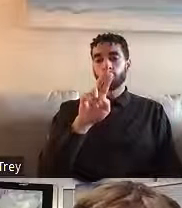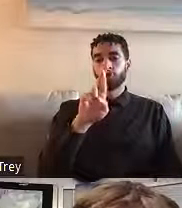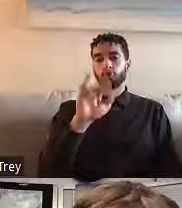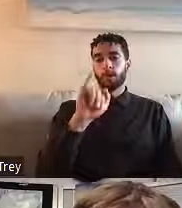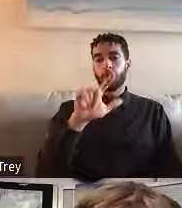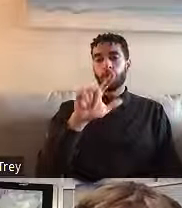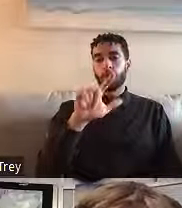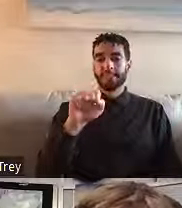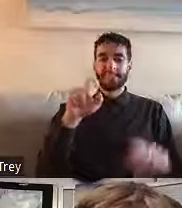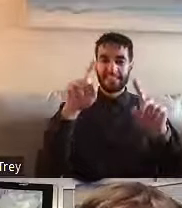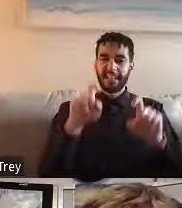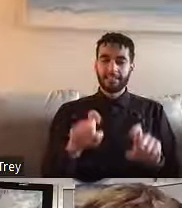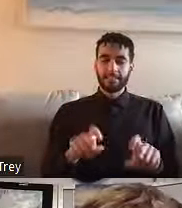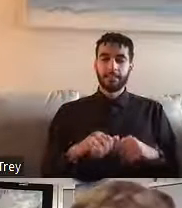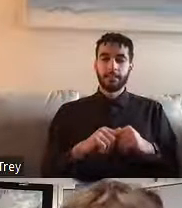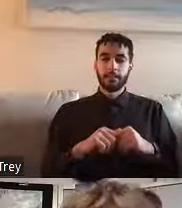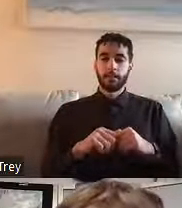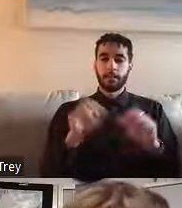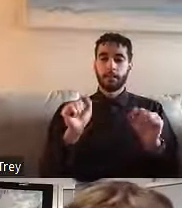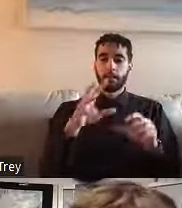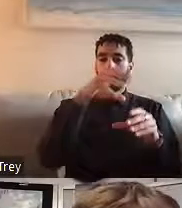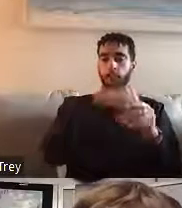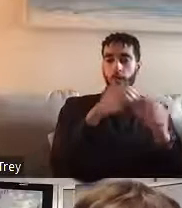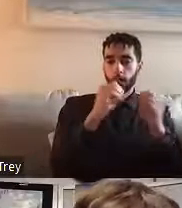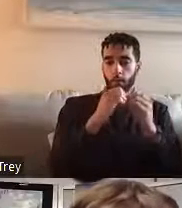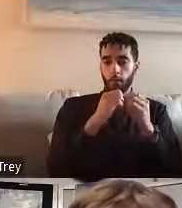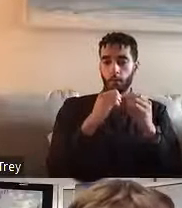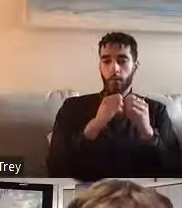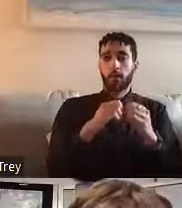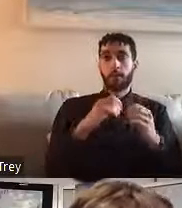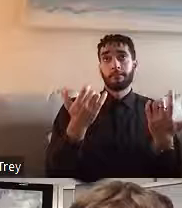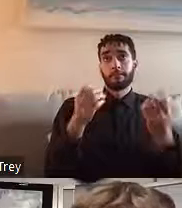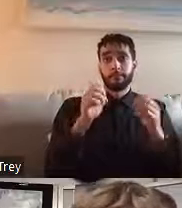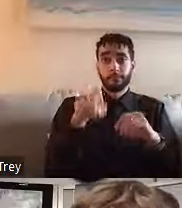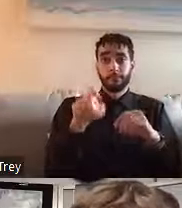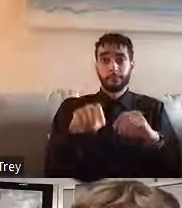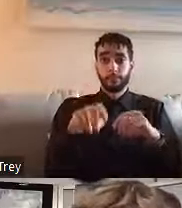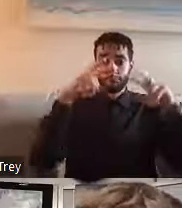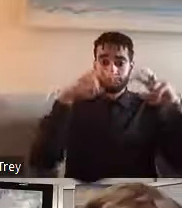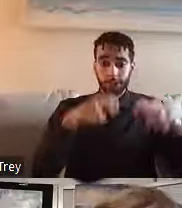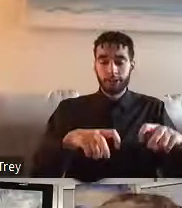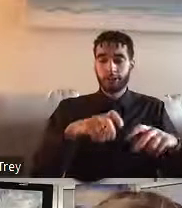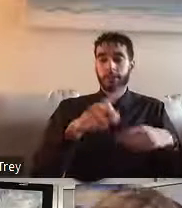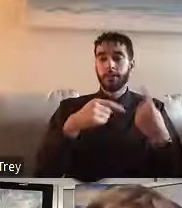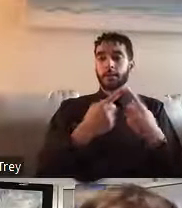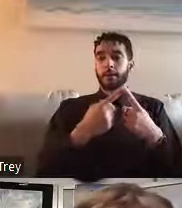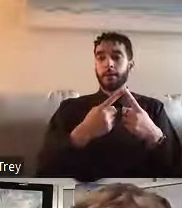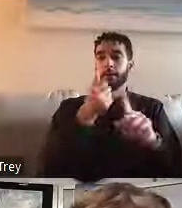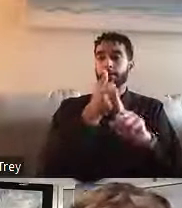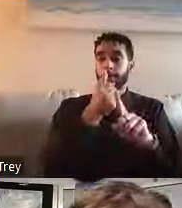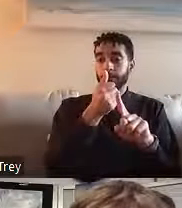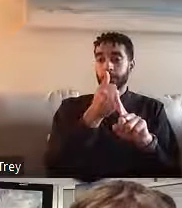issues were with clinical trial enrollment, because we know that we need more research on the patients themselves. We also